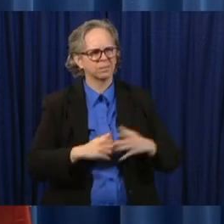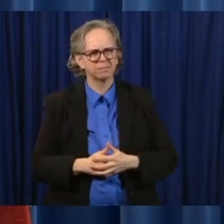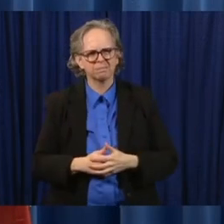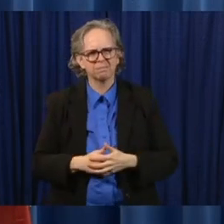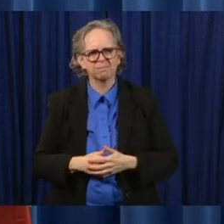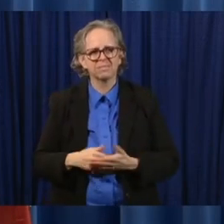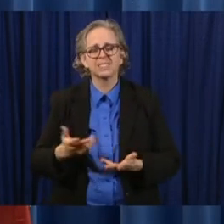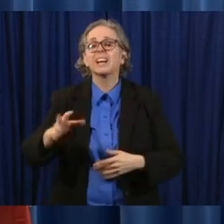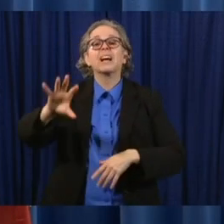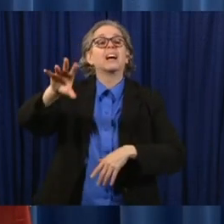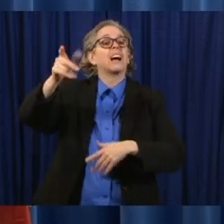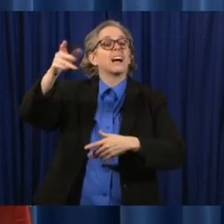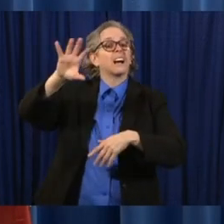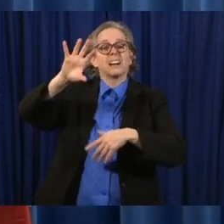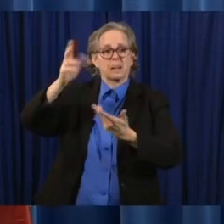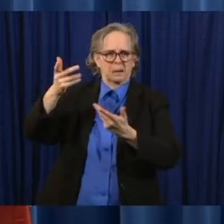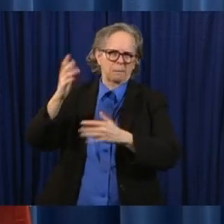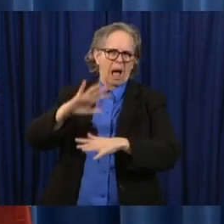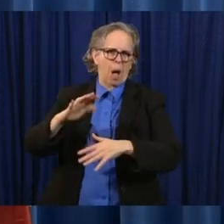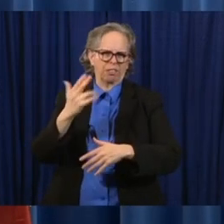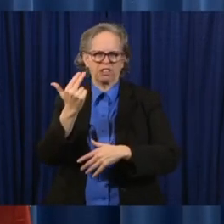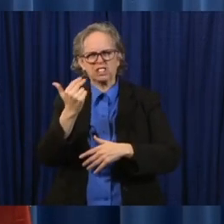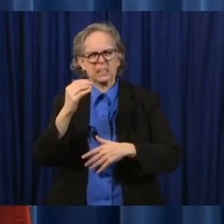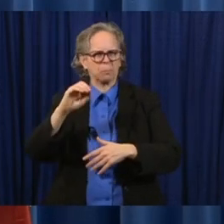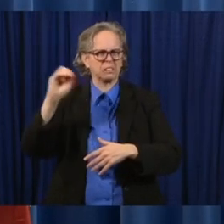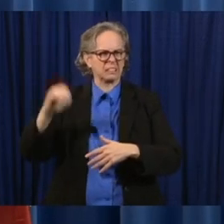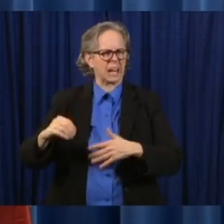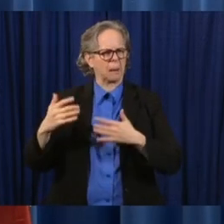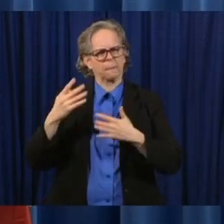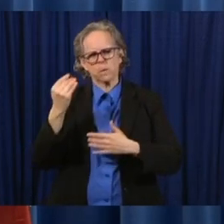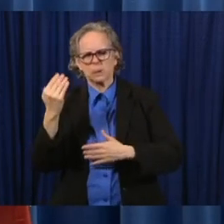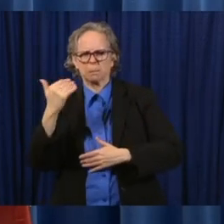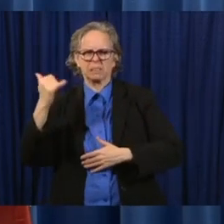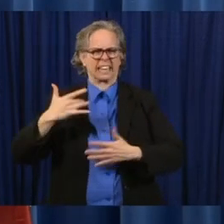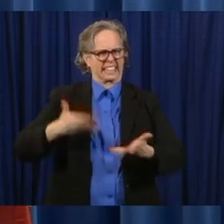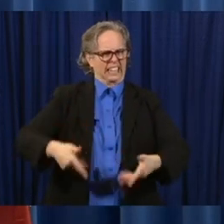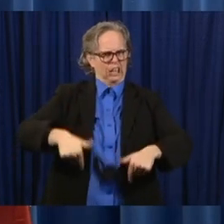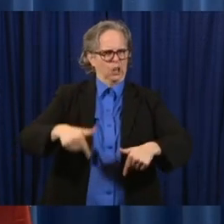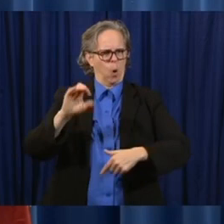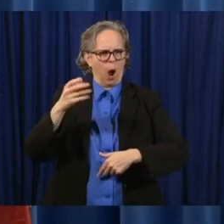14%. So this is very, very concerning.